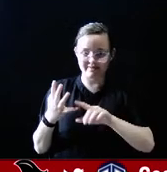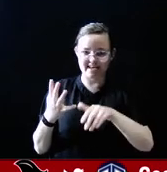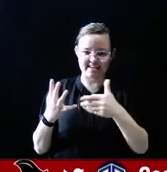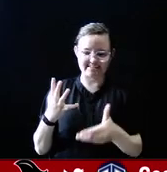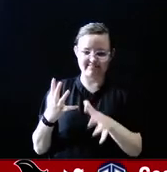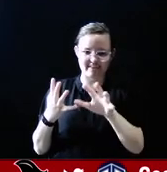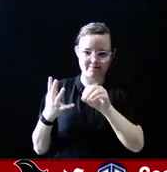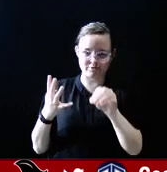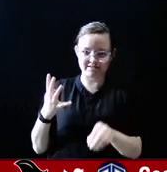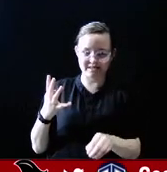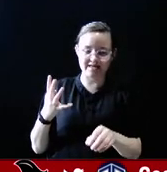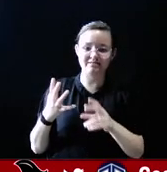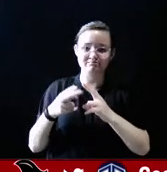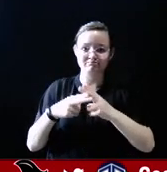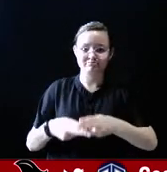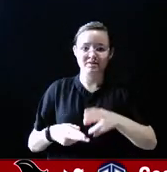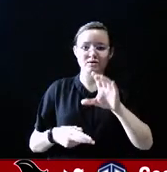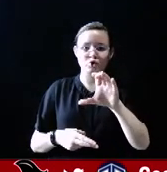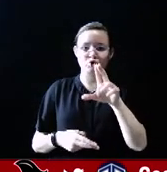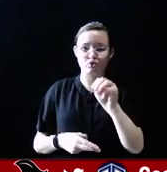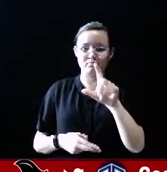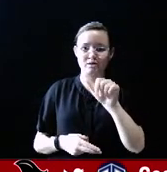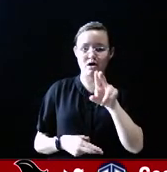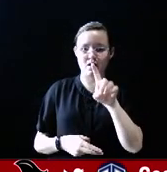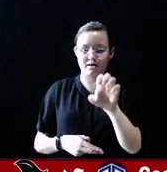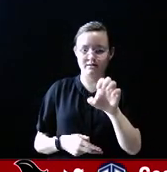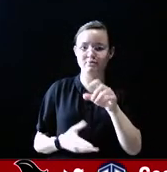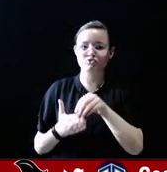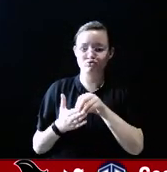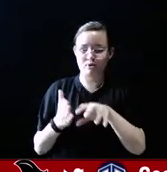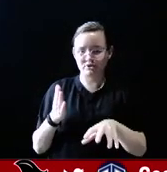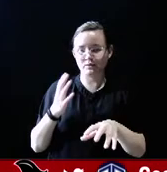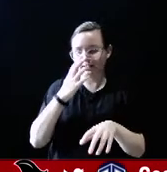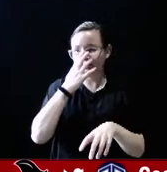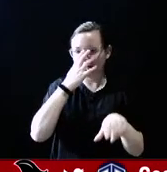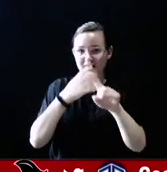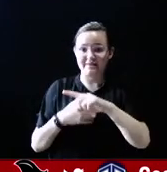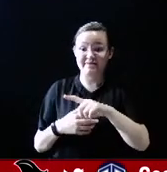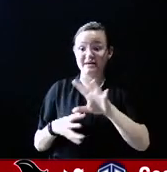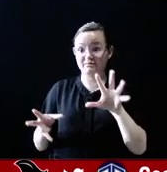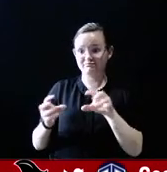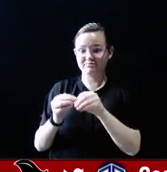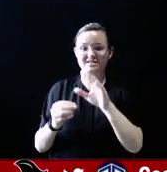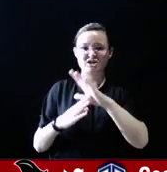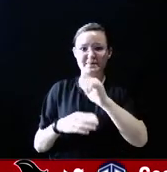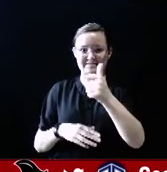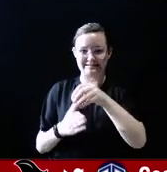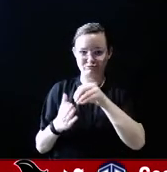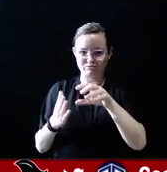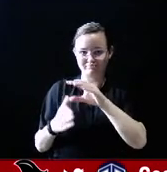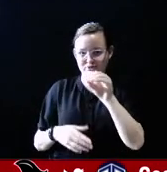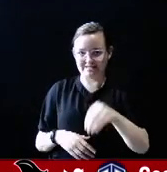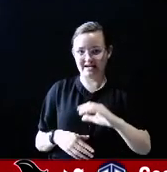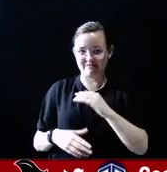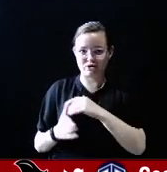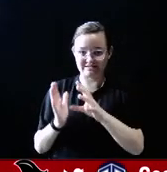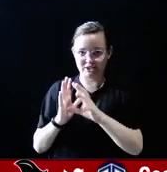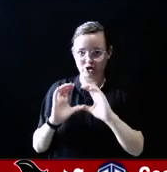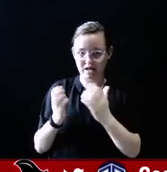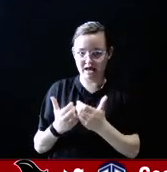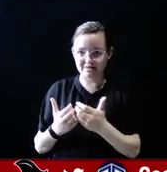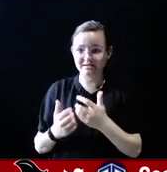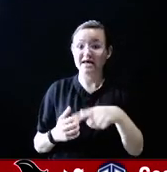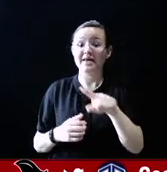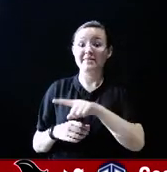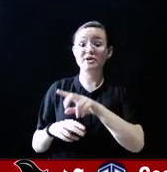5% will earn the distinction of cum laude graduate. These students represent the top 10% of our senior class, and they are